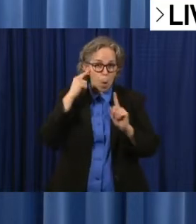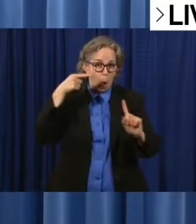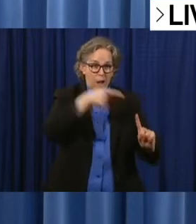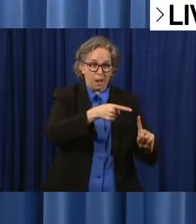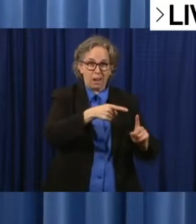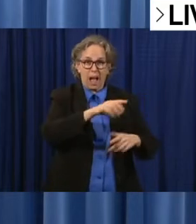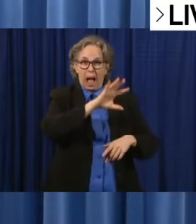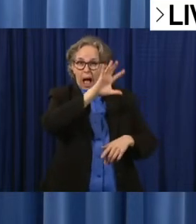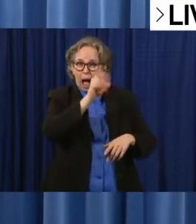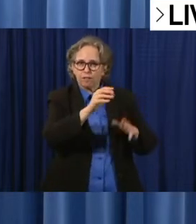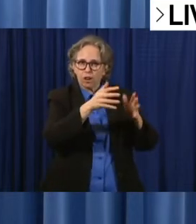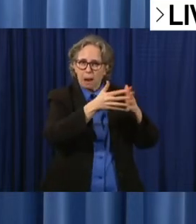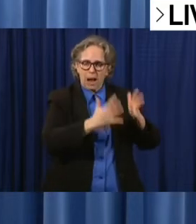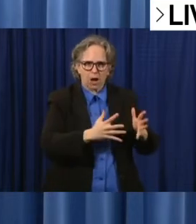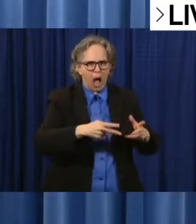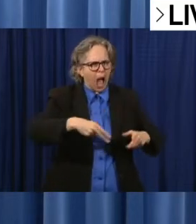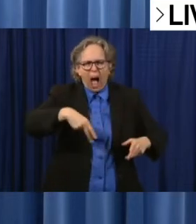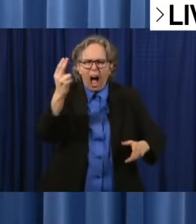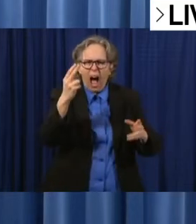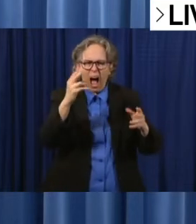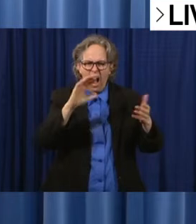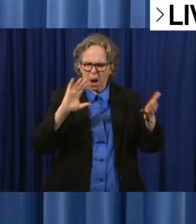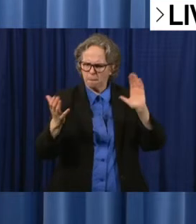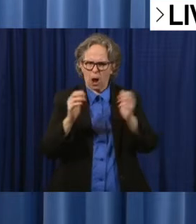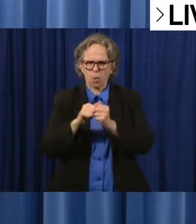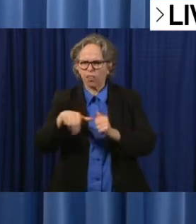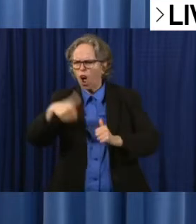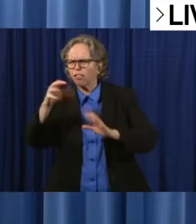high. So we will be looking at that